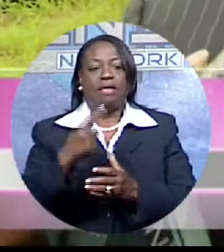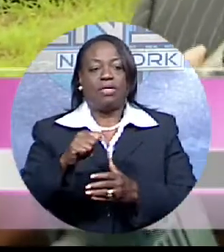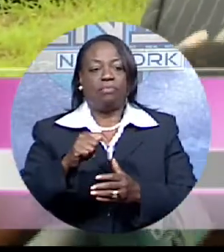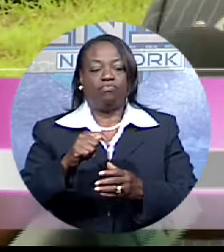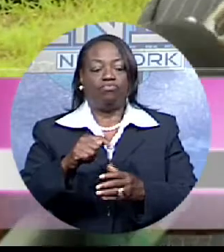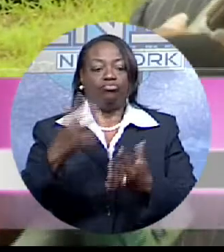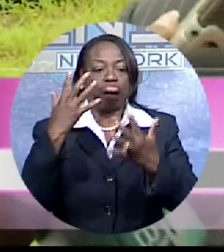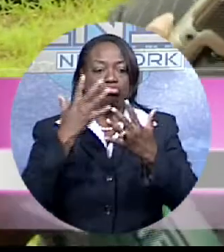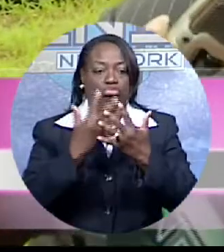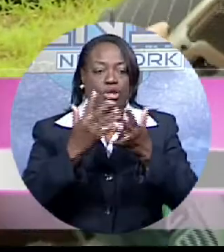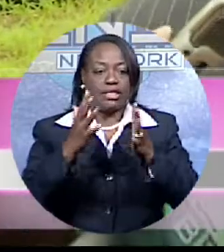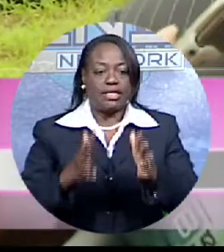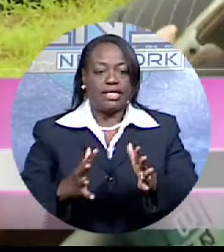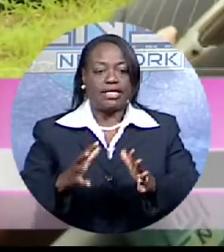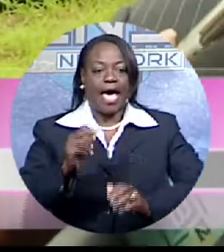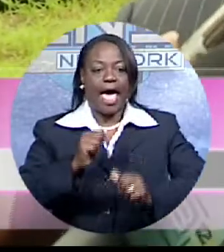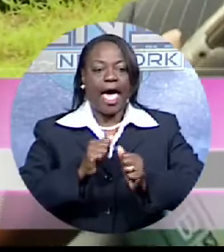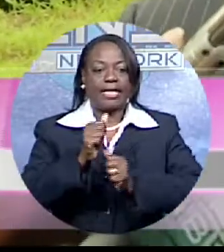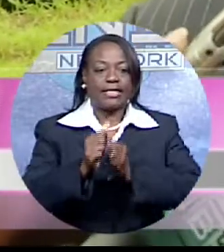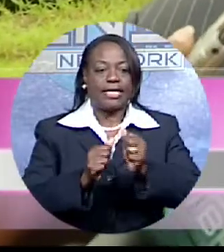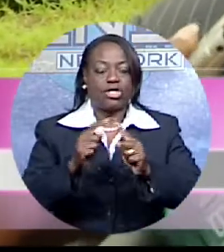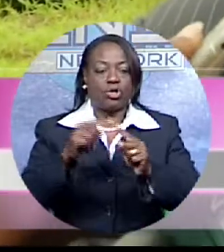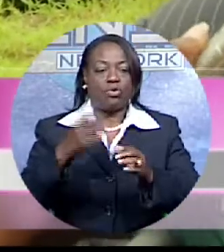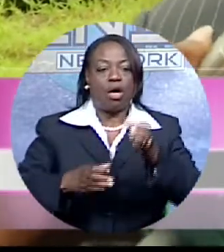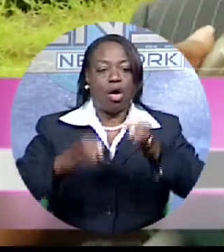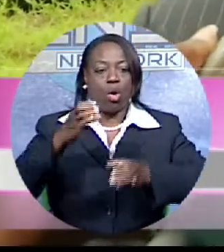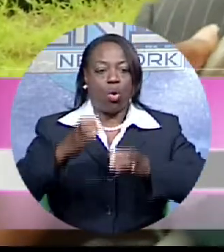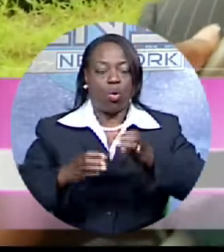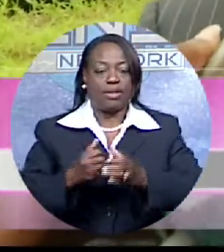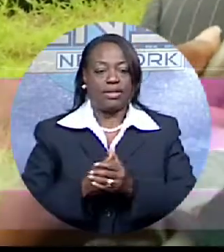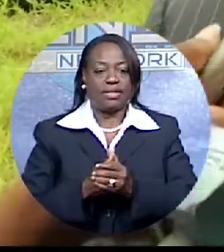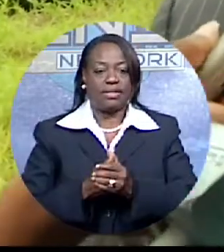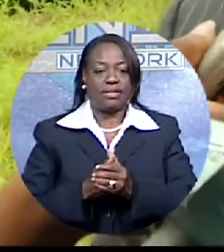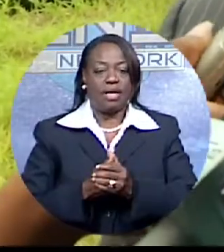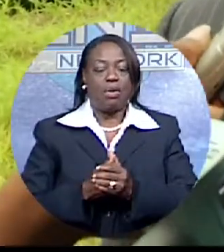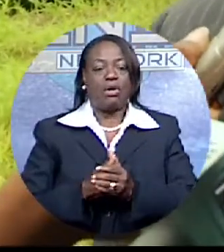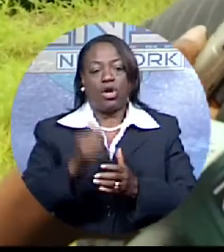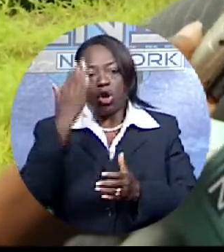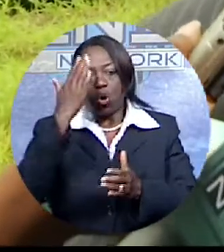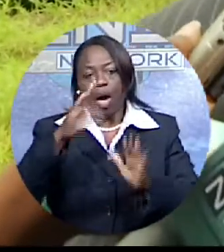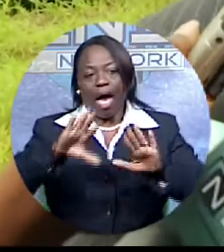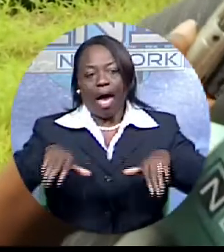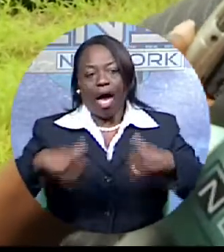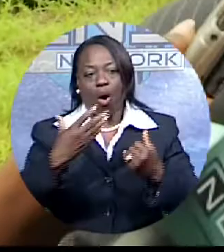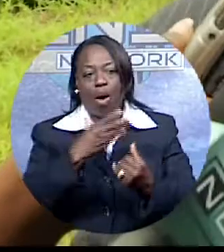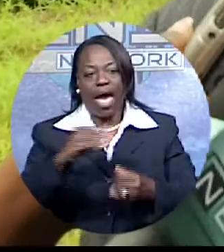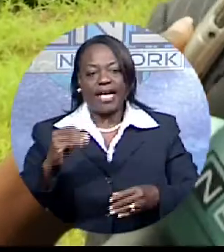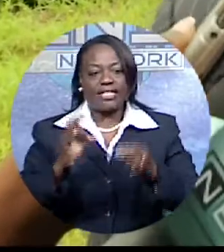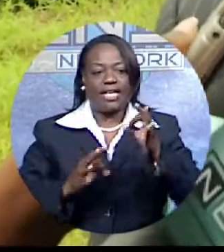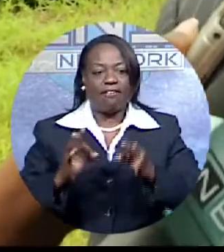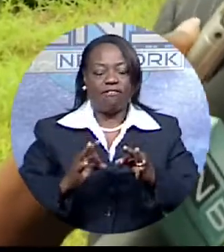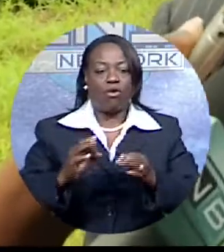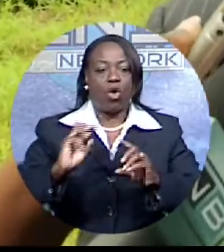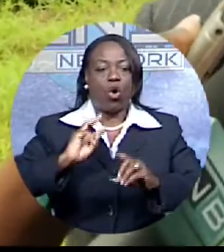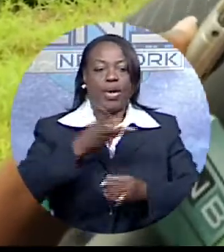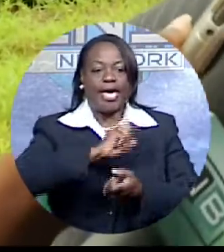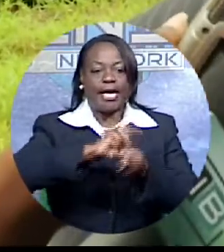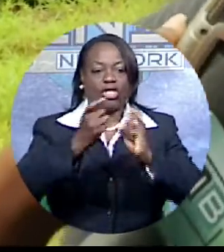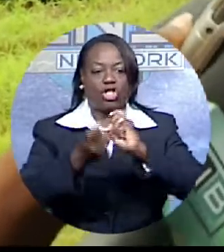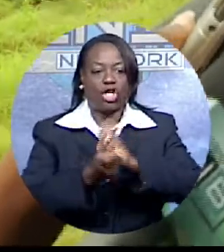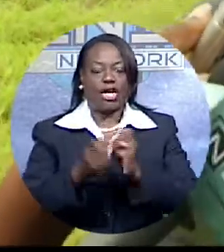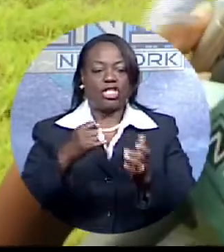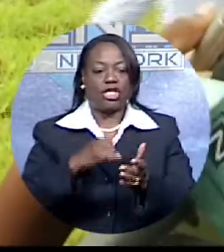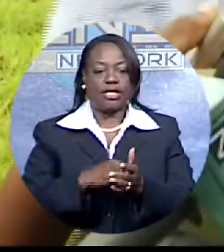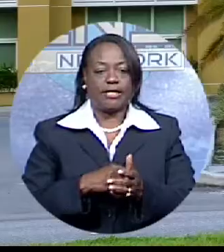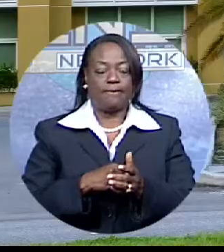courts, where magistrates are, and we are addressing them, see how and if we can make the adjustments. The Public